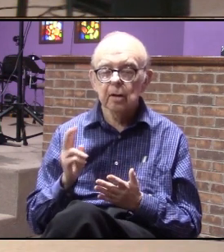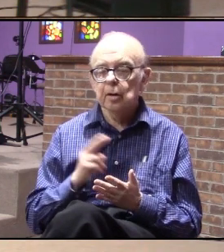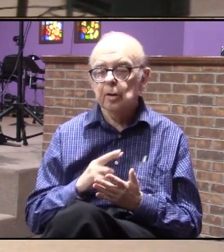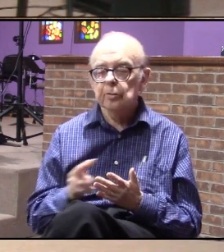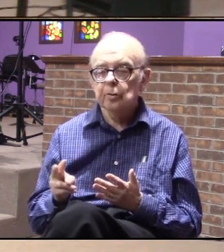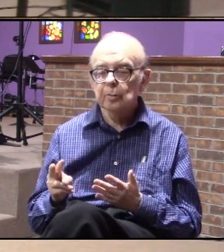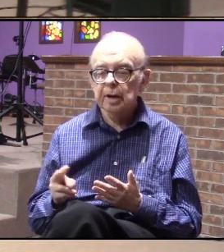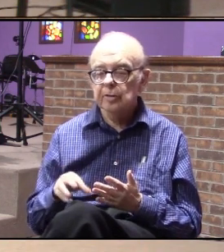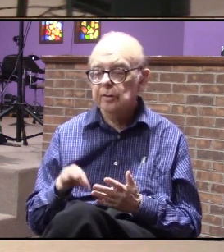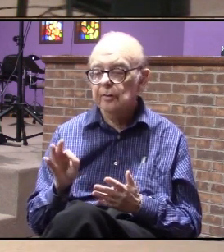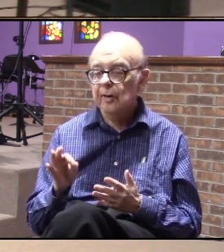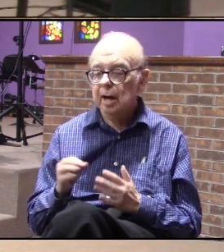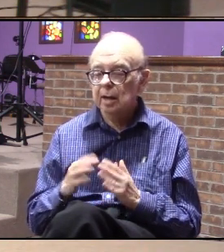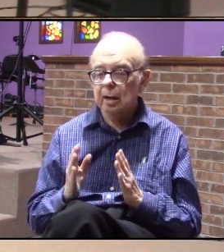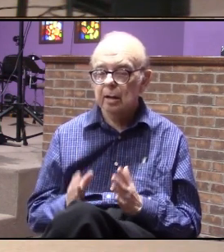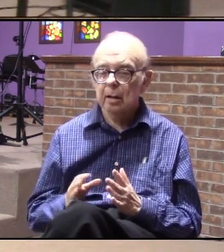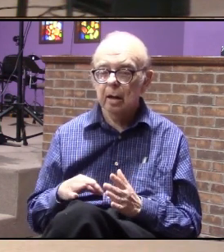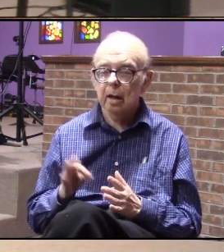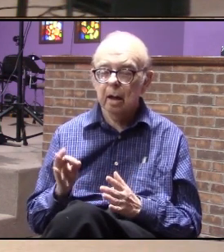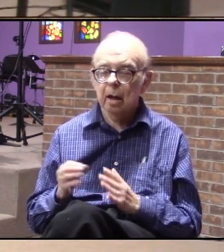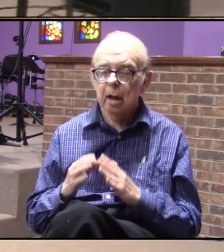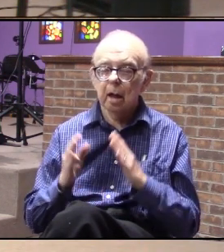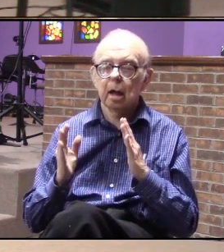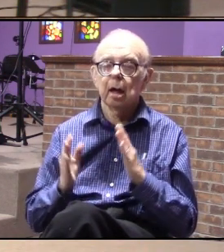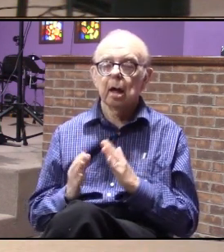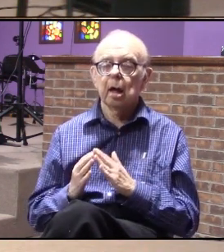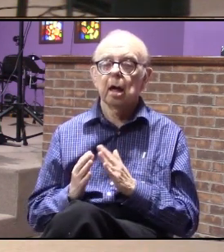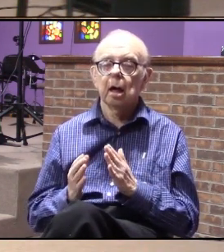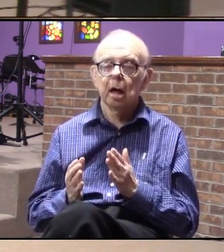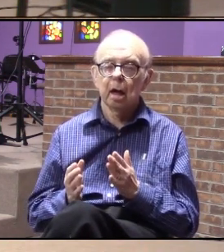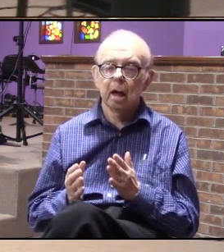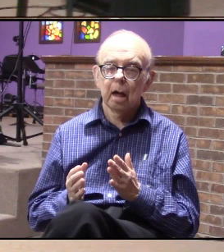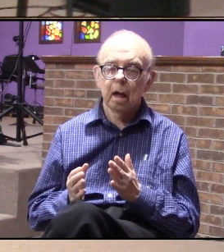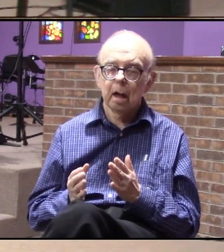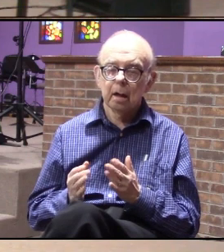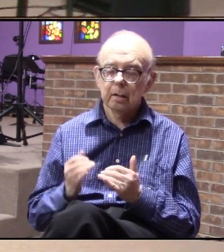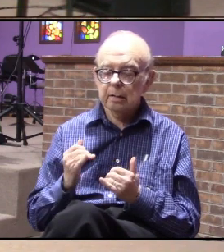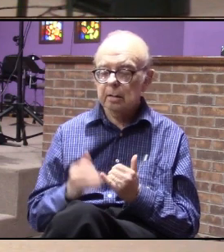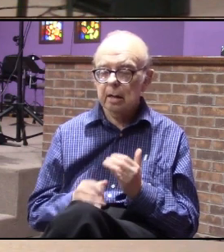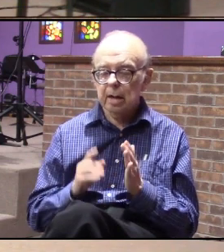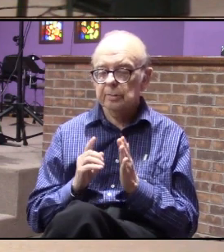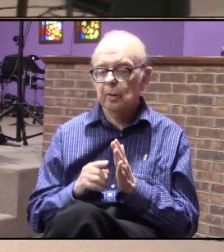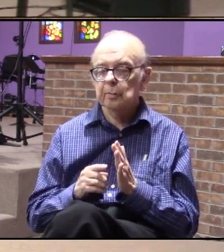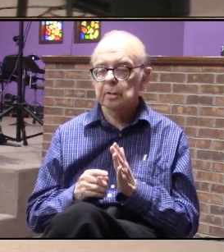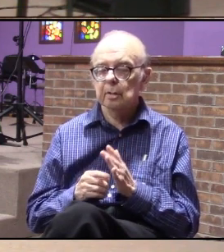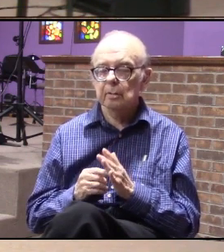house. We found a house just at the last moment,